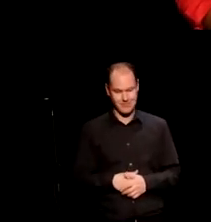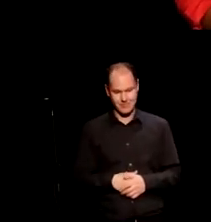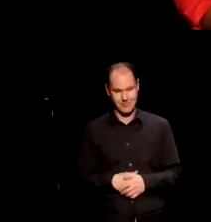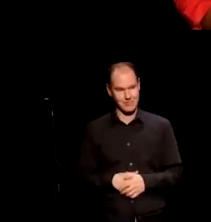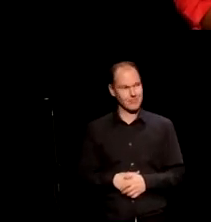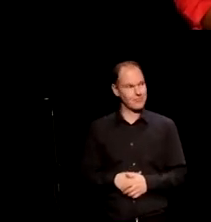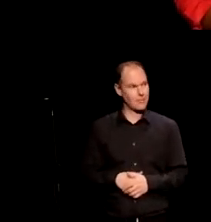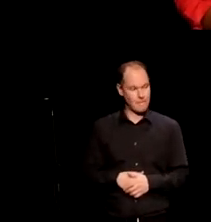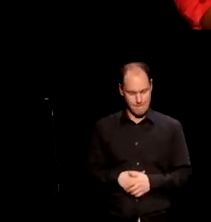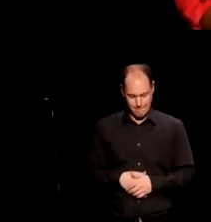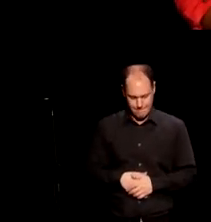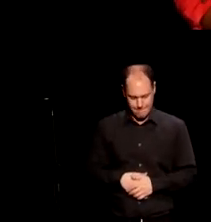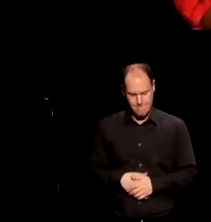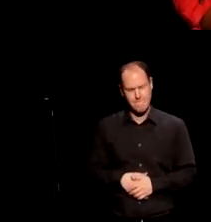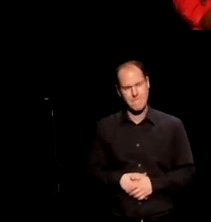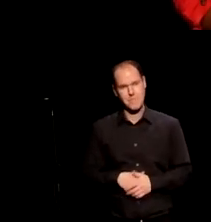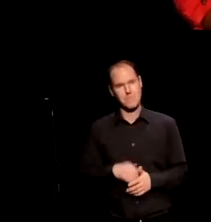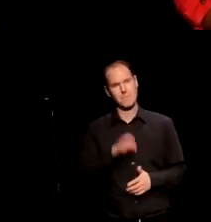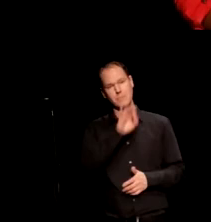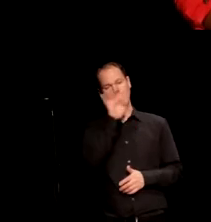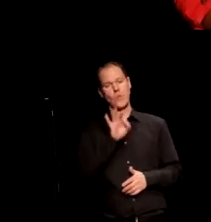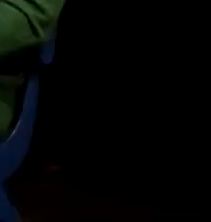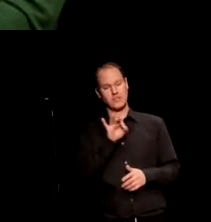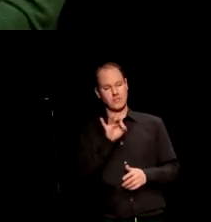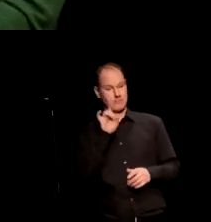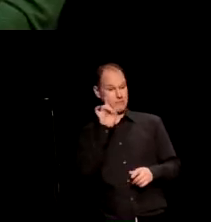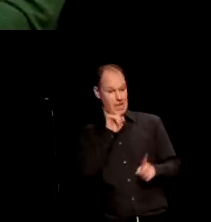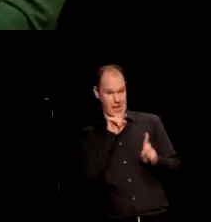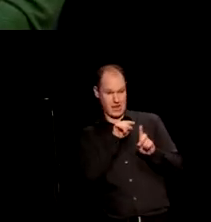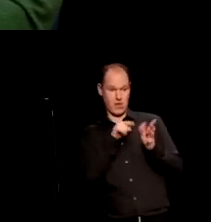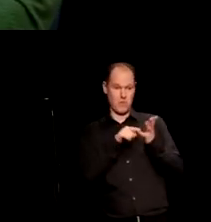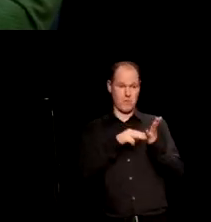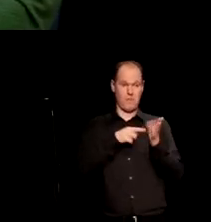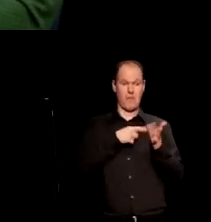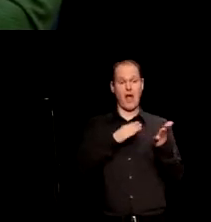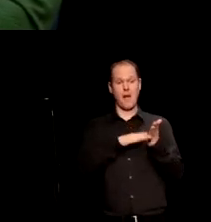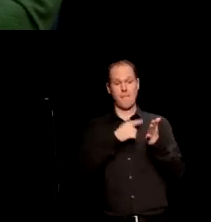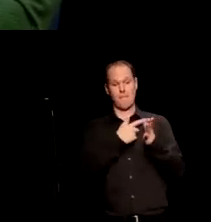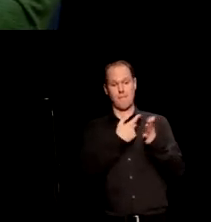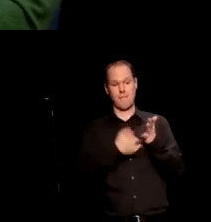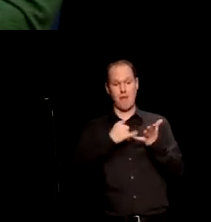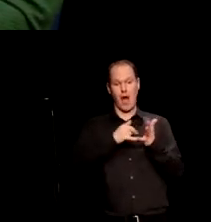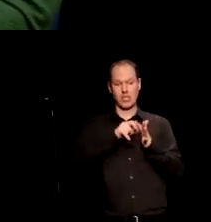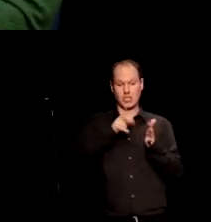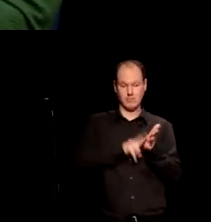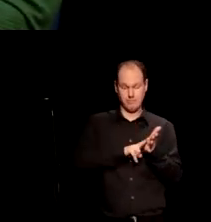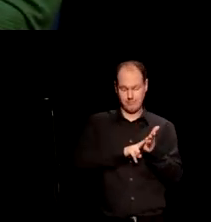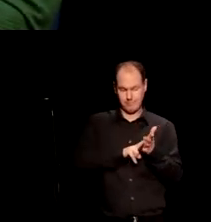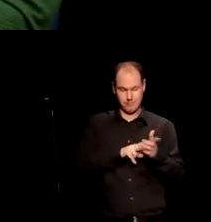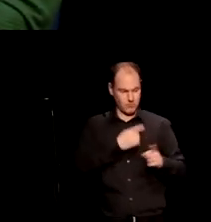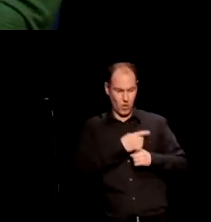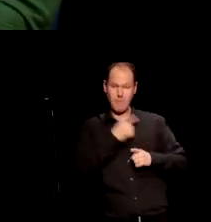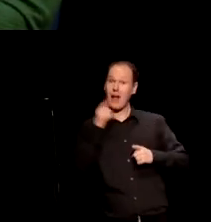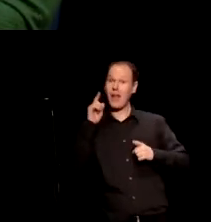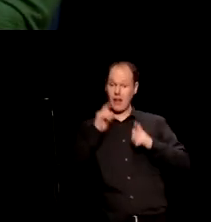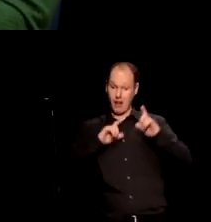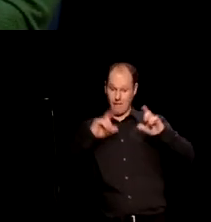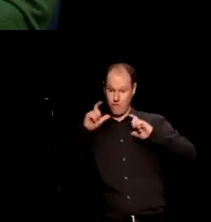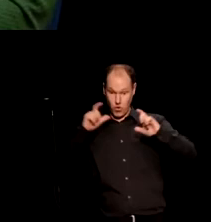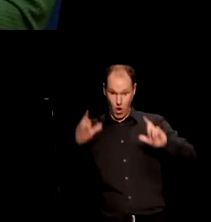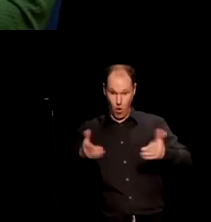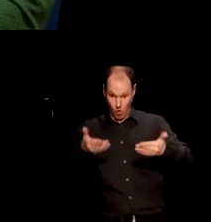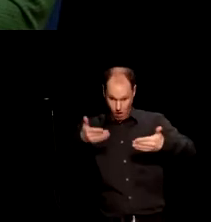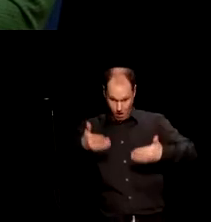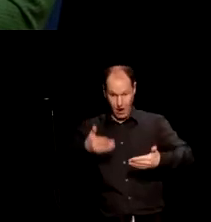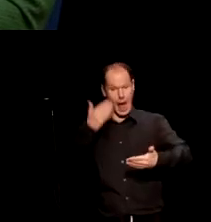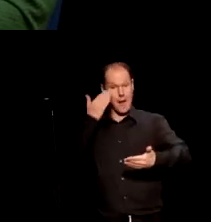So it was a question about Marson and thinking about the photograph and reflecting on the invisibility of her